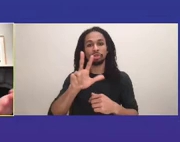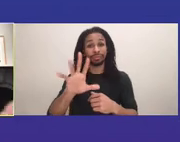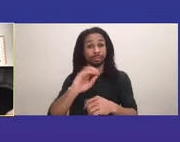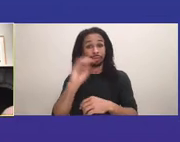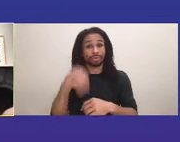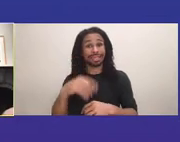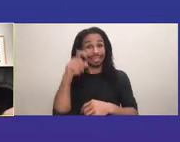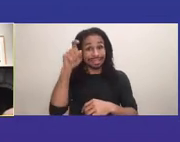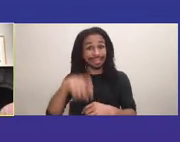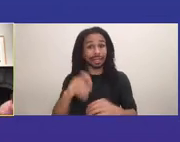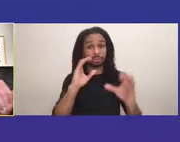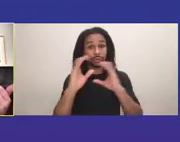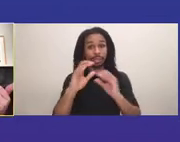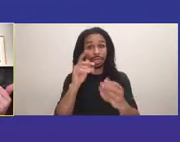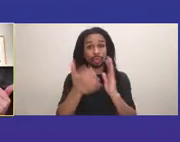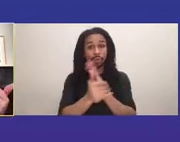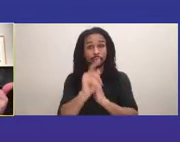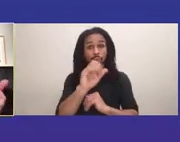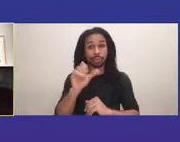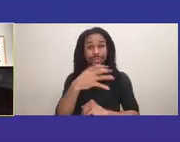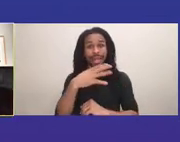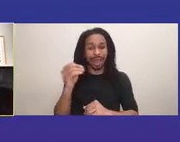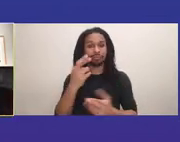need communication tools and resources.